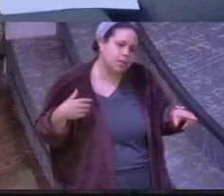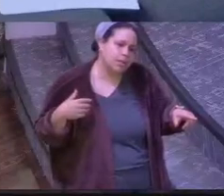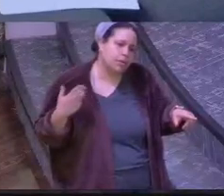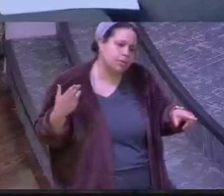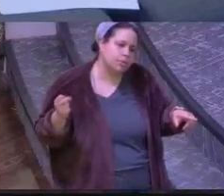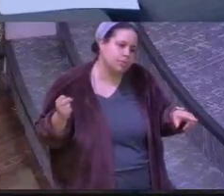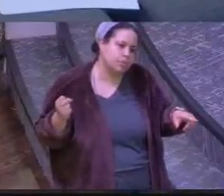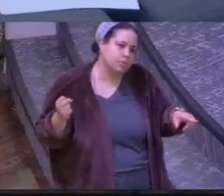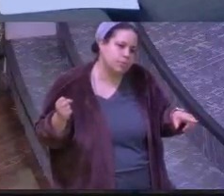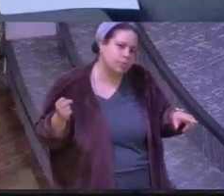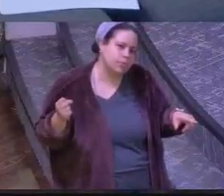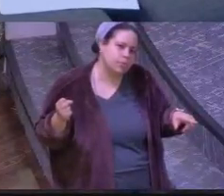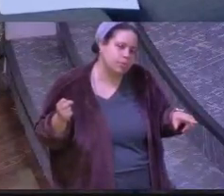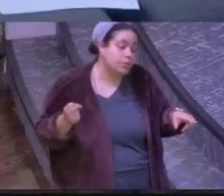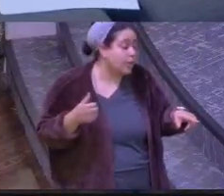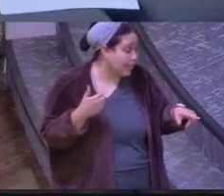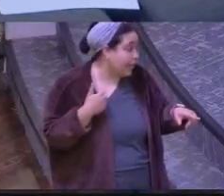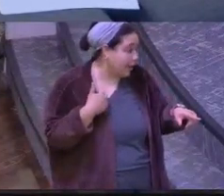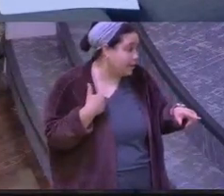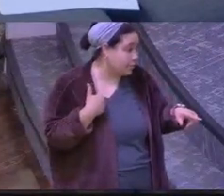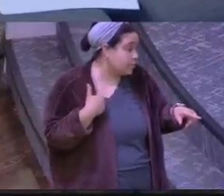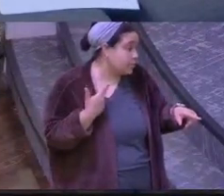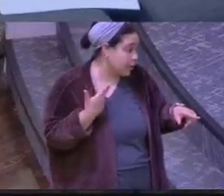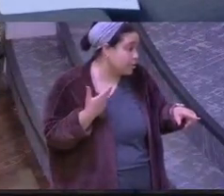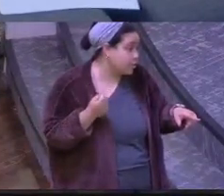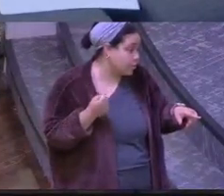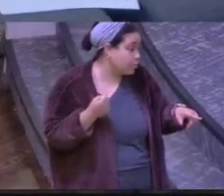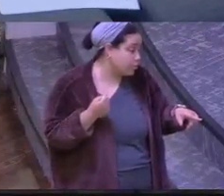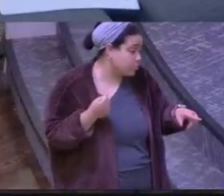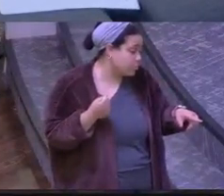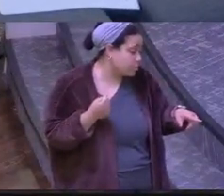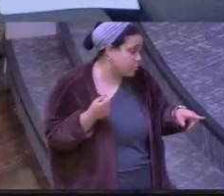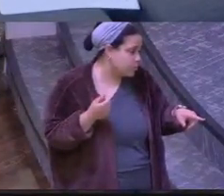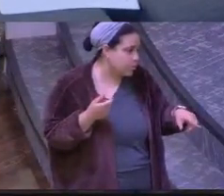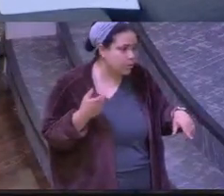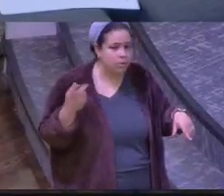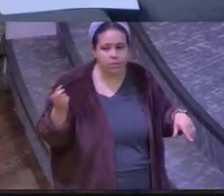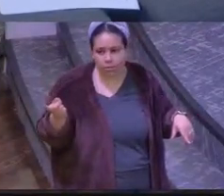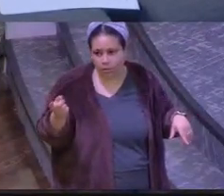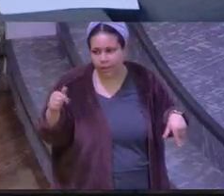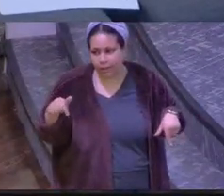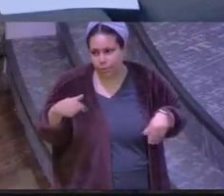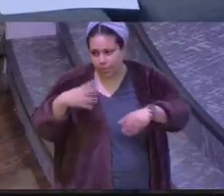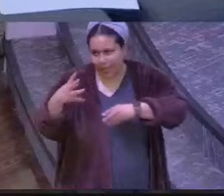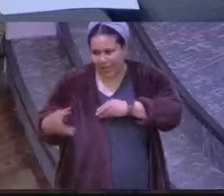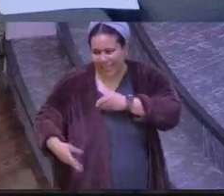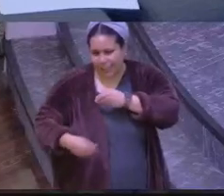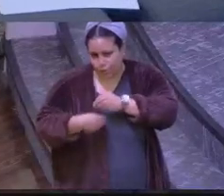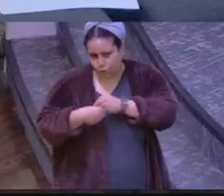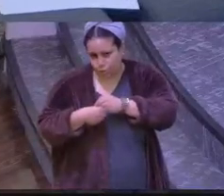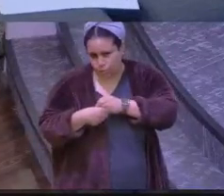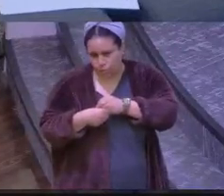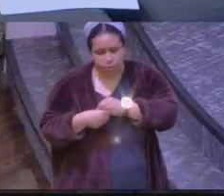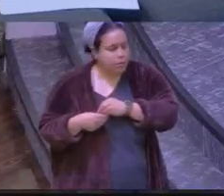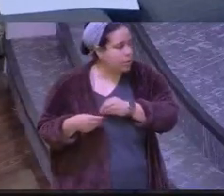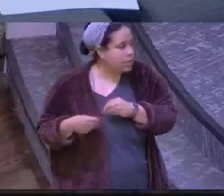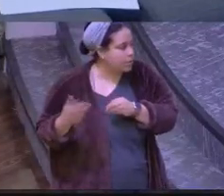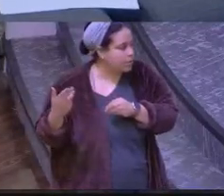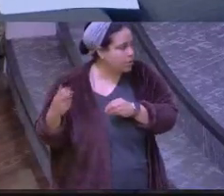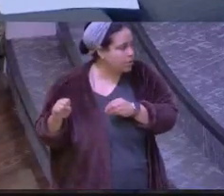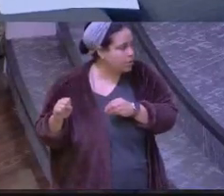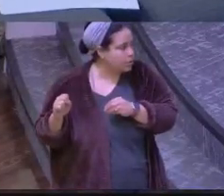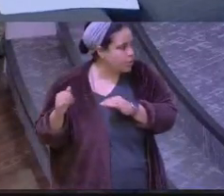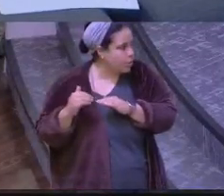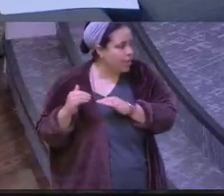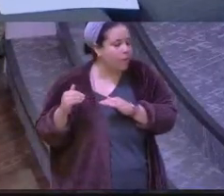high school. Okay. So this would just be an additional one to what they already have at the high school level. Gotcha. I think